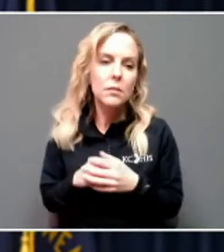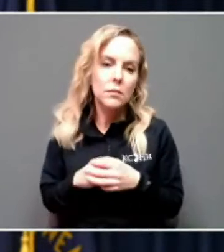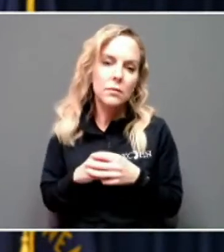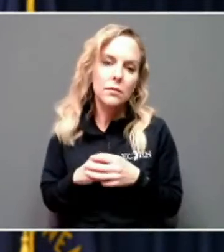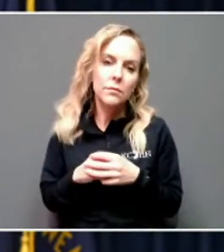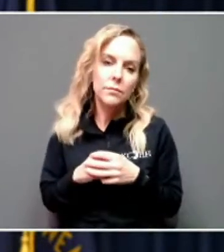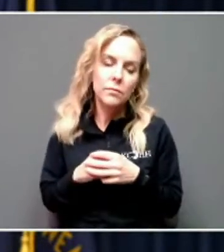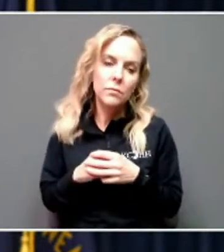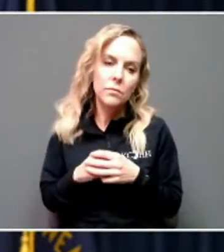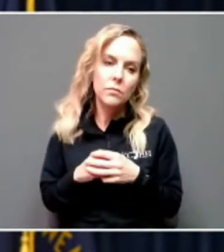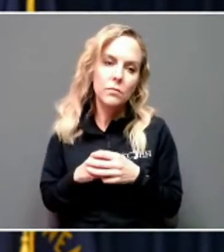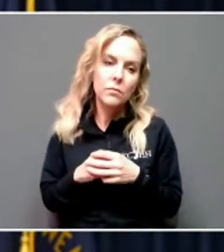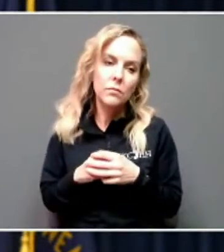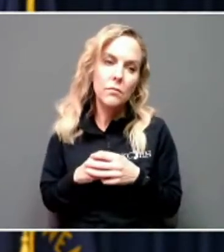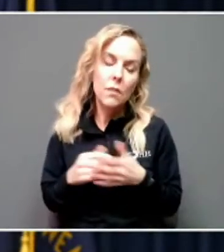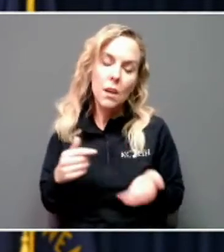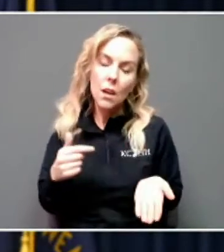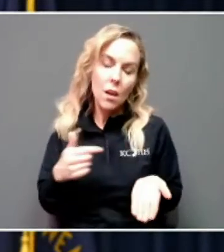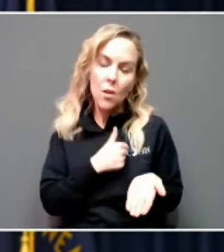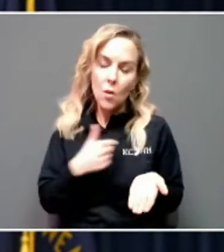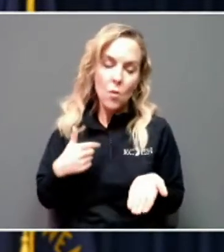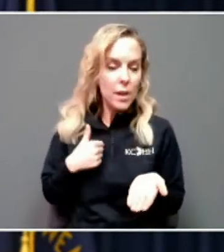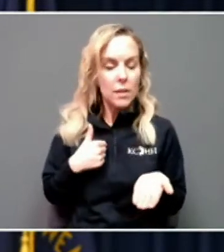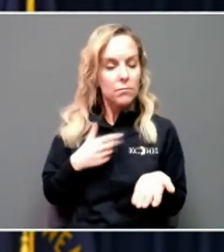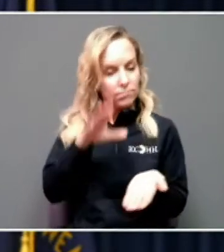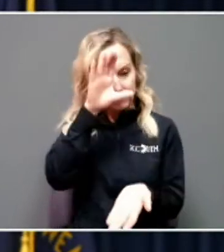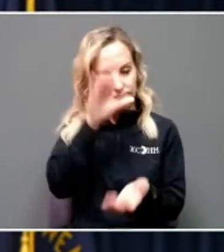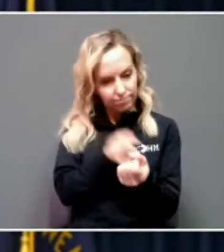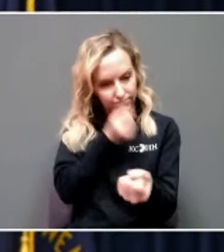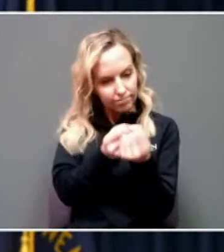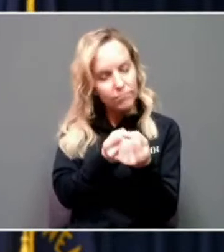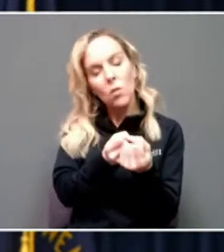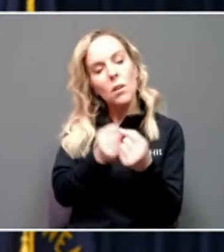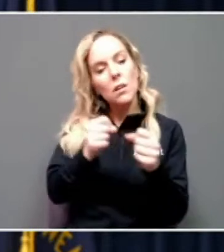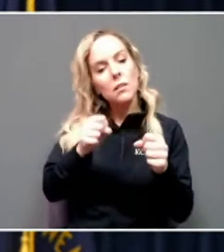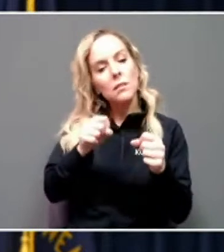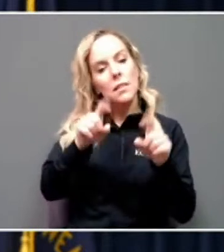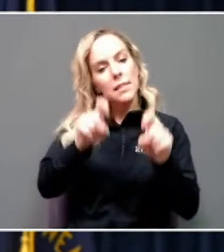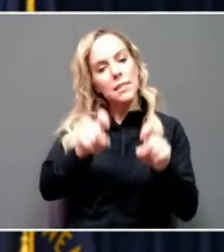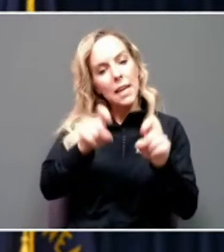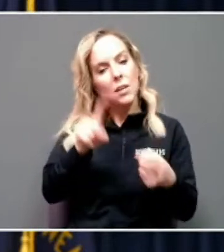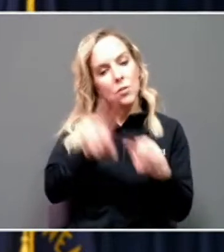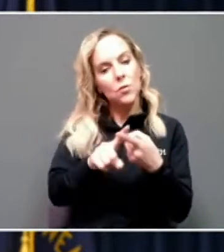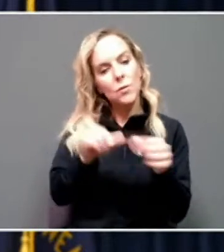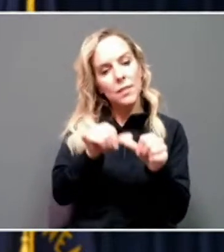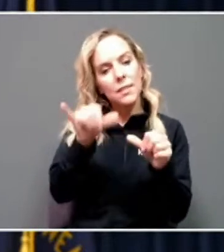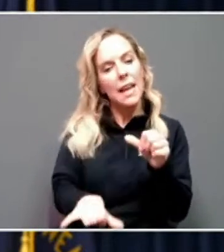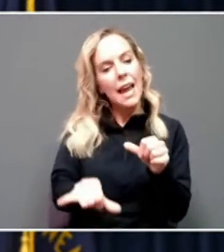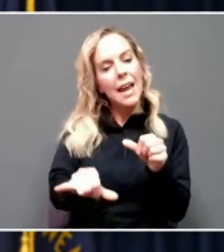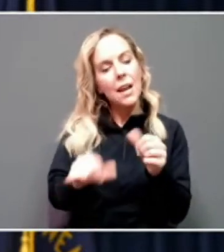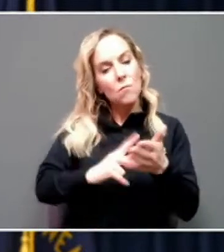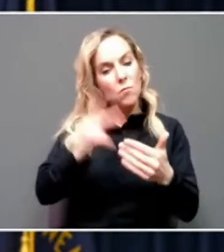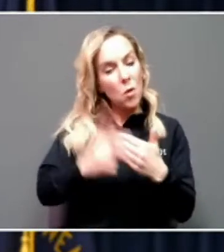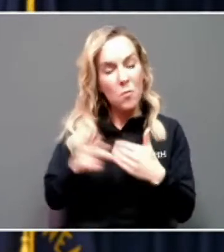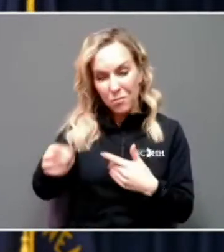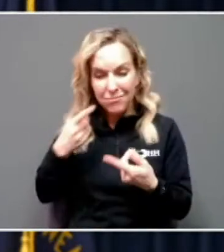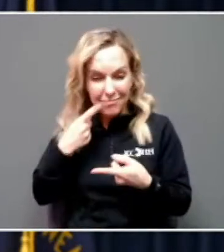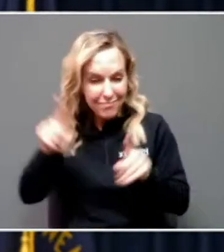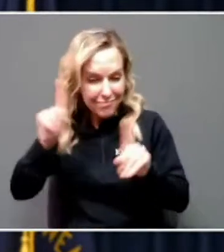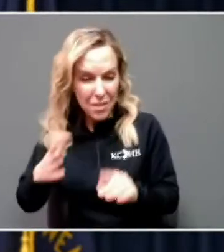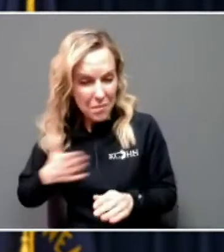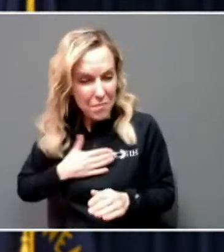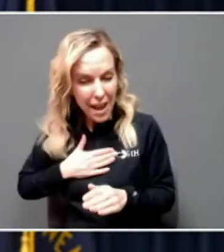We believe in the Test to Stay program. We believe it works. It's working in my kid's school system, and I